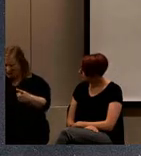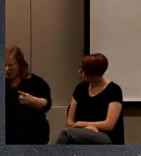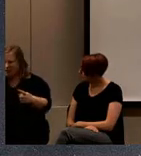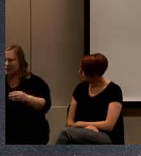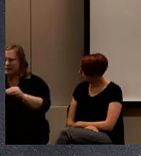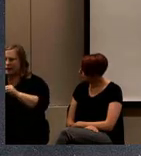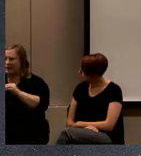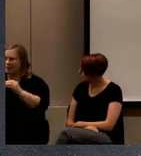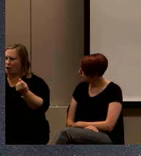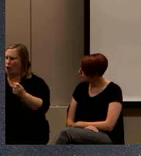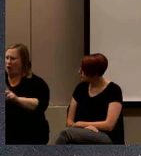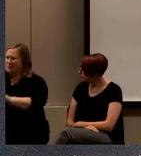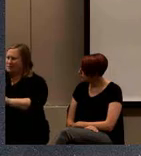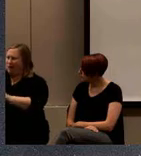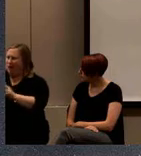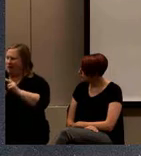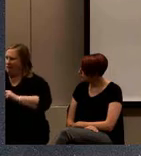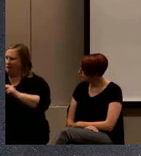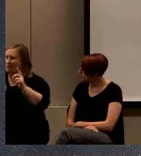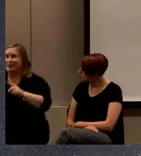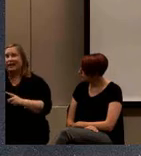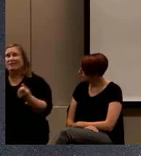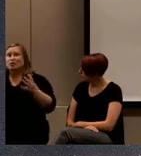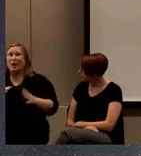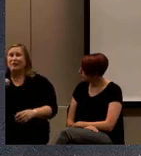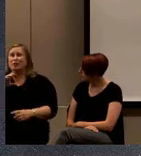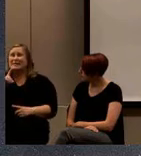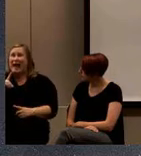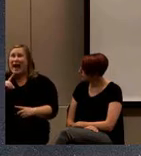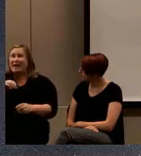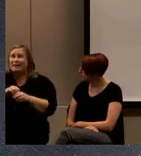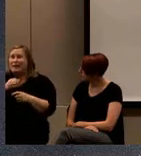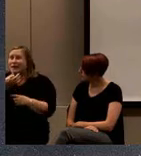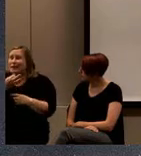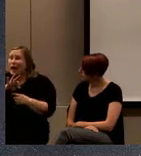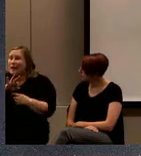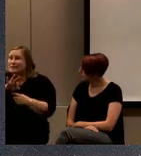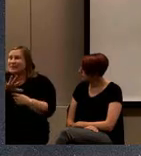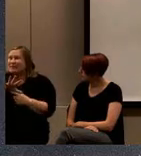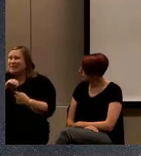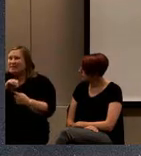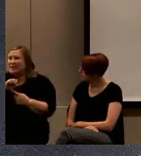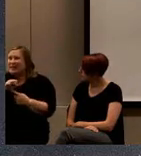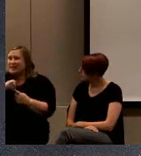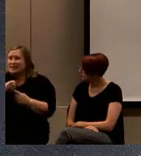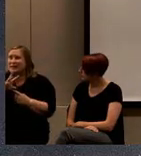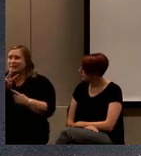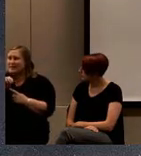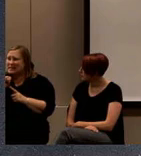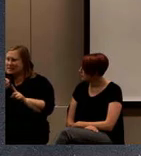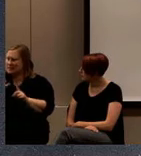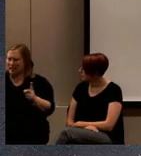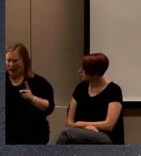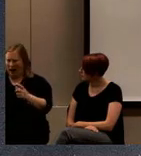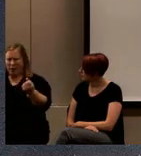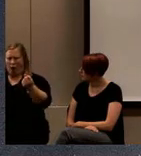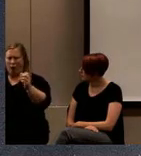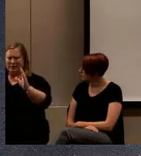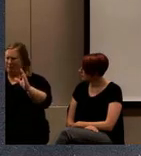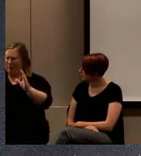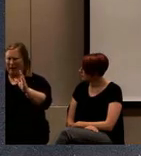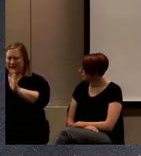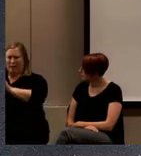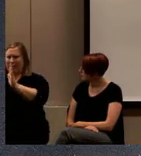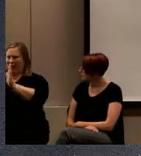a car. Well, think about if you took driver's ed in the 1950s or 60s, and now you're driving a car that's constantly beeping at you and, you